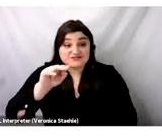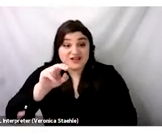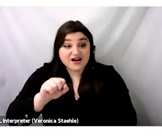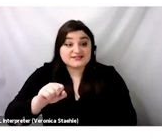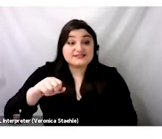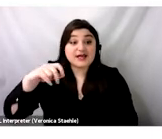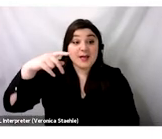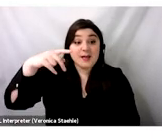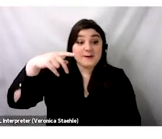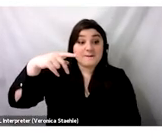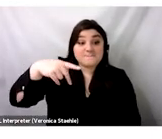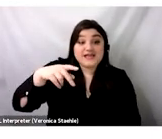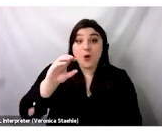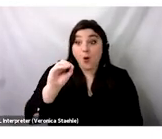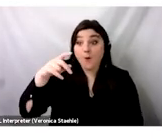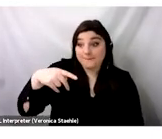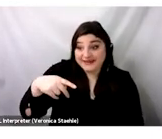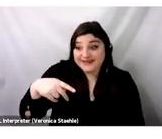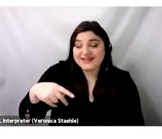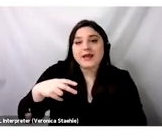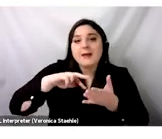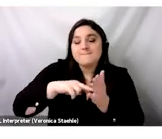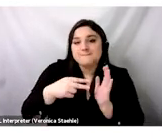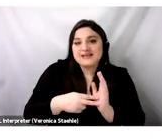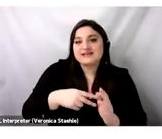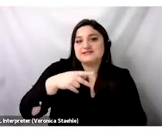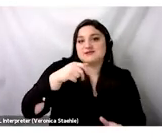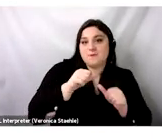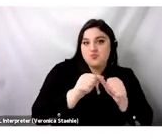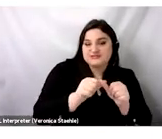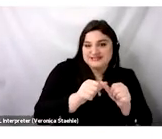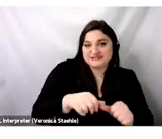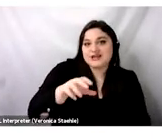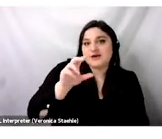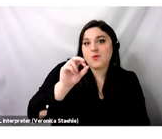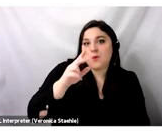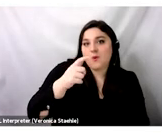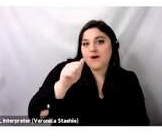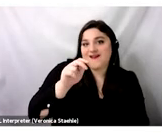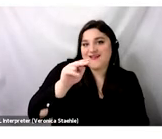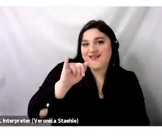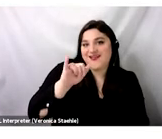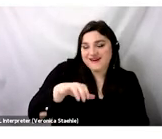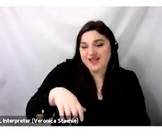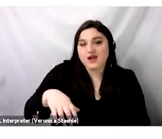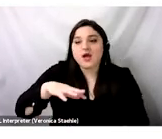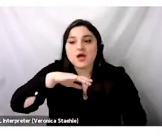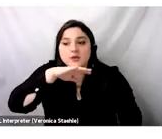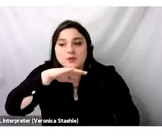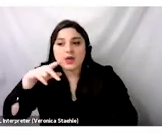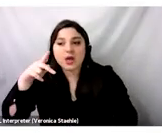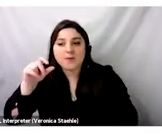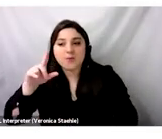they're pretty much everywhere. Persistent organic pollutant, POP. And they're persistent because they have